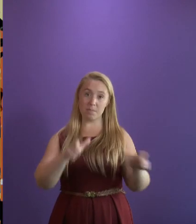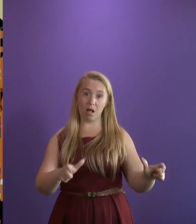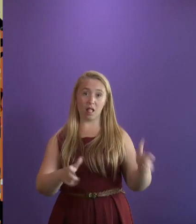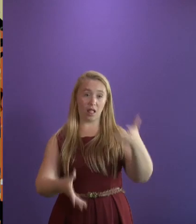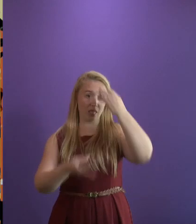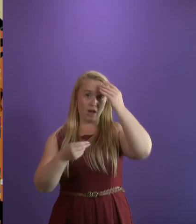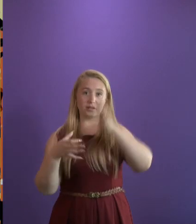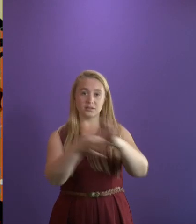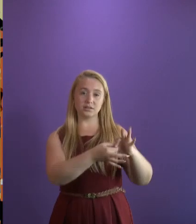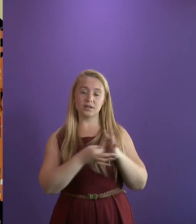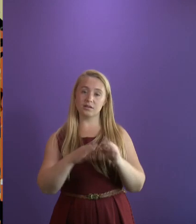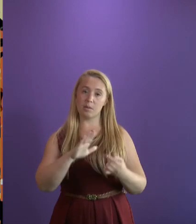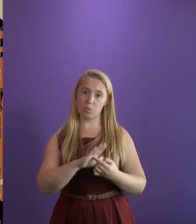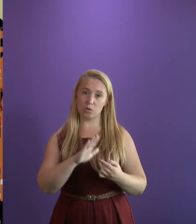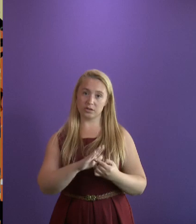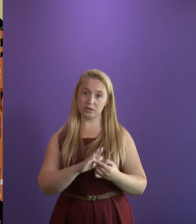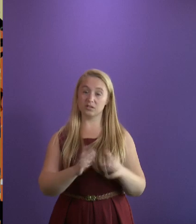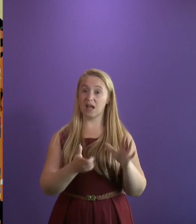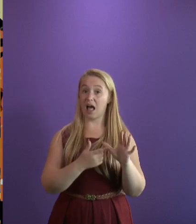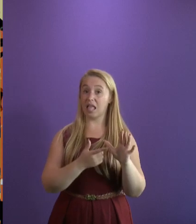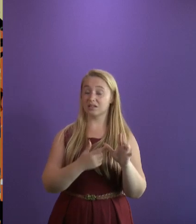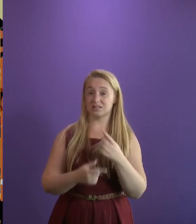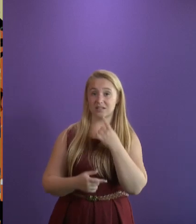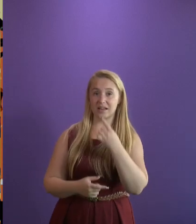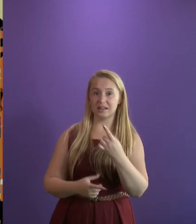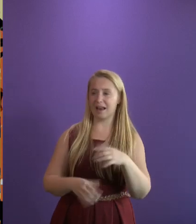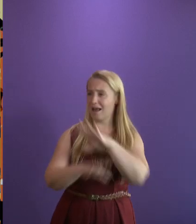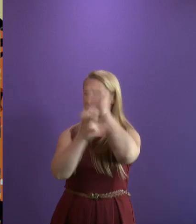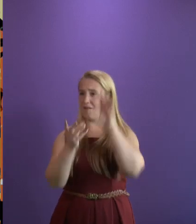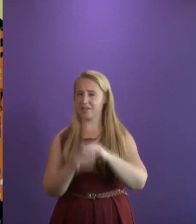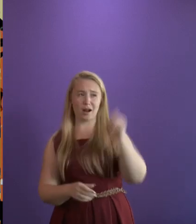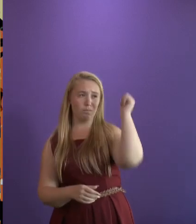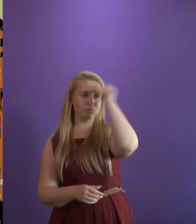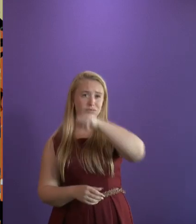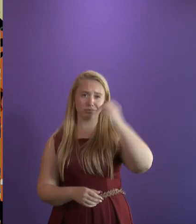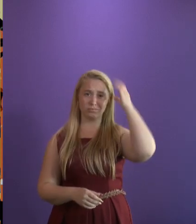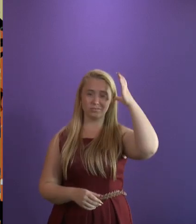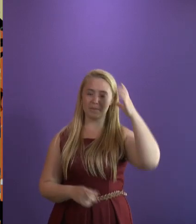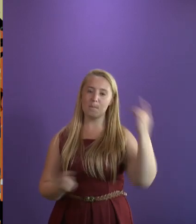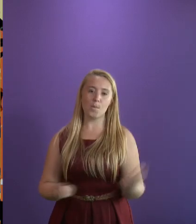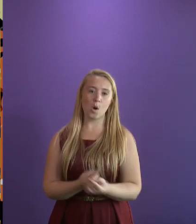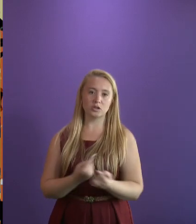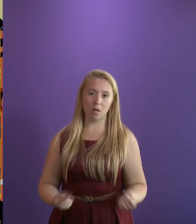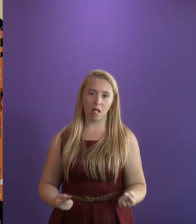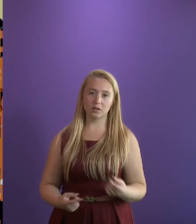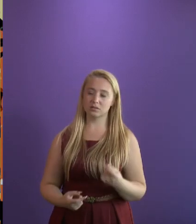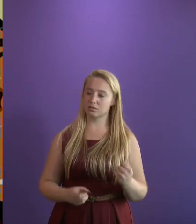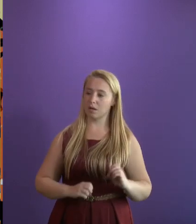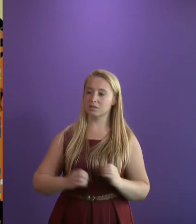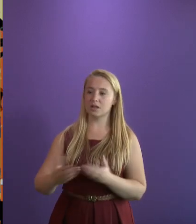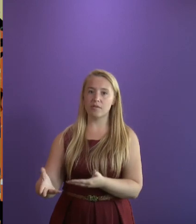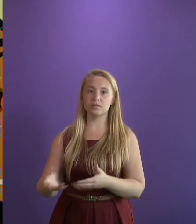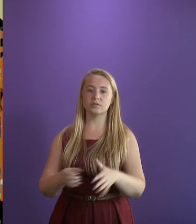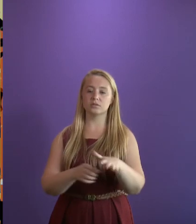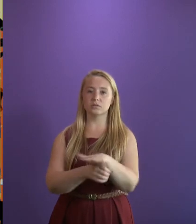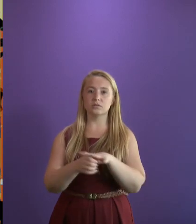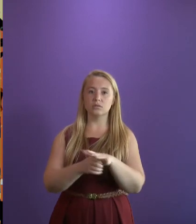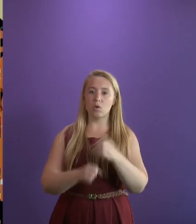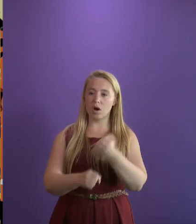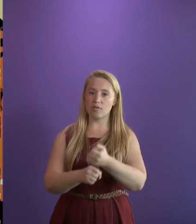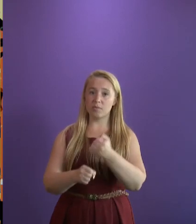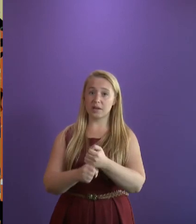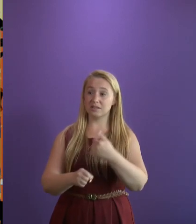is really, really important. As Alison's already said, we can't be experts on absolutely everything. There's areas that local government services deliver that are not